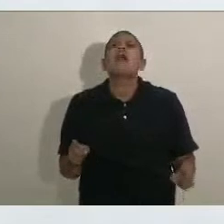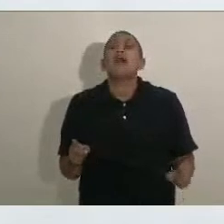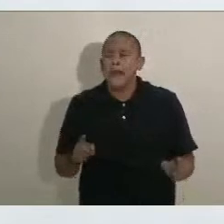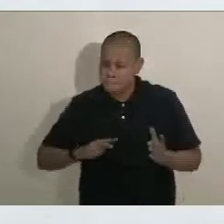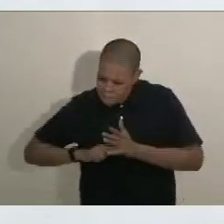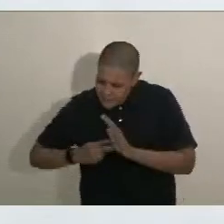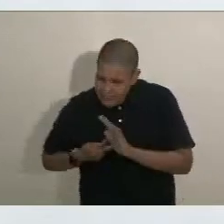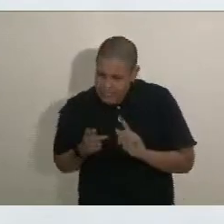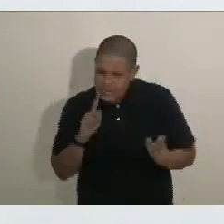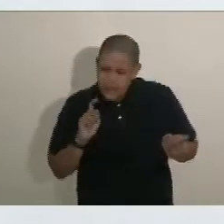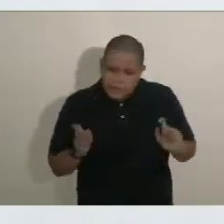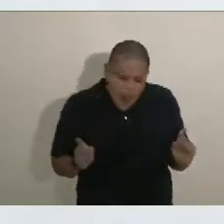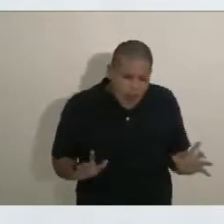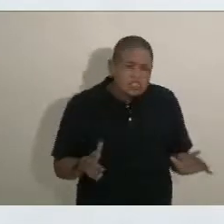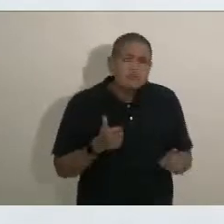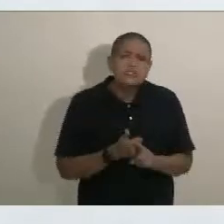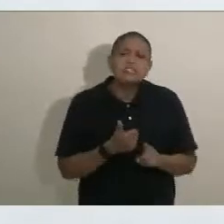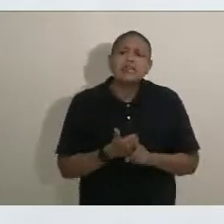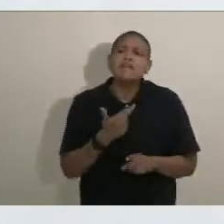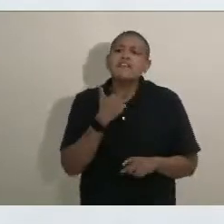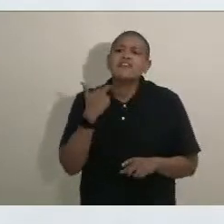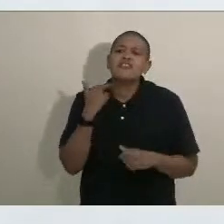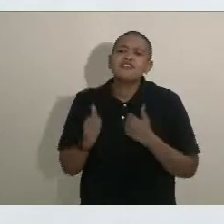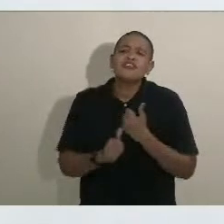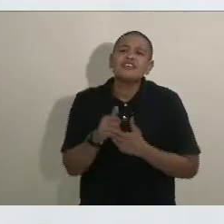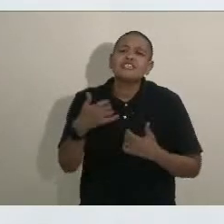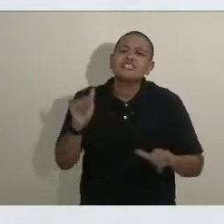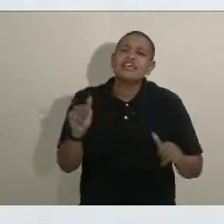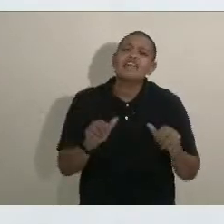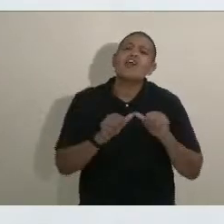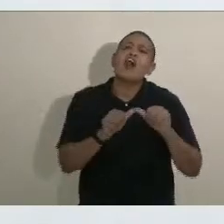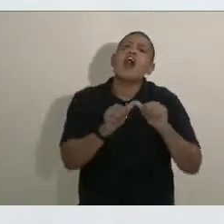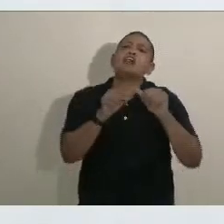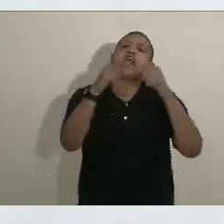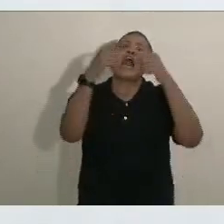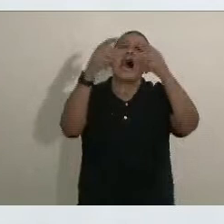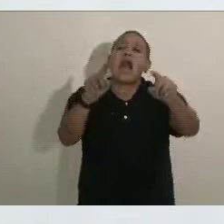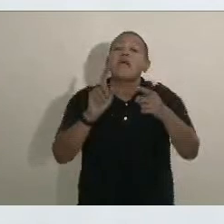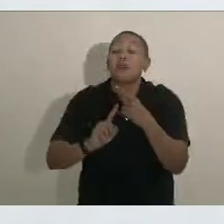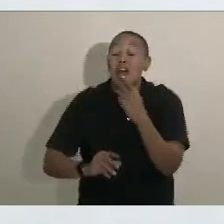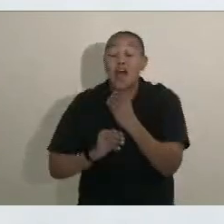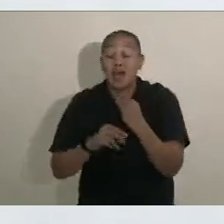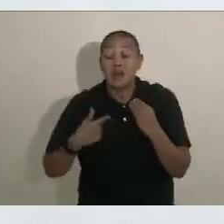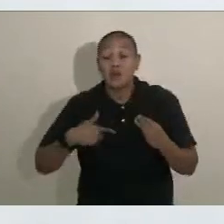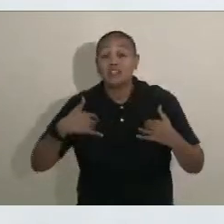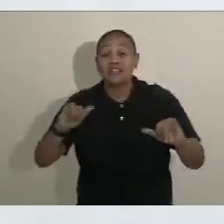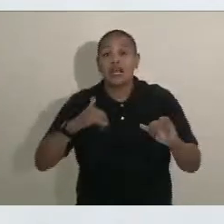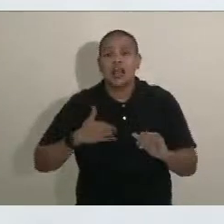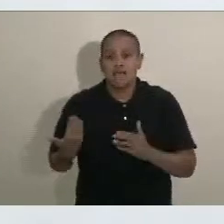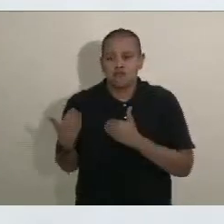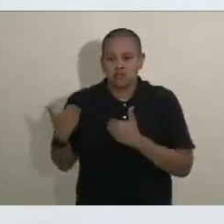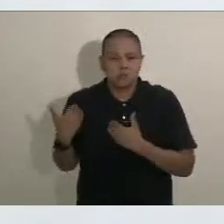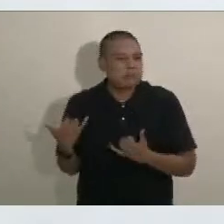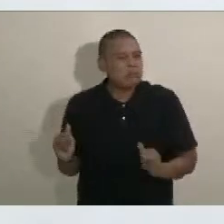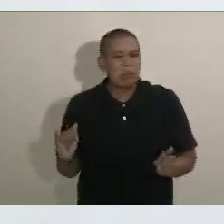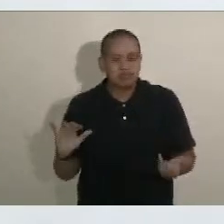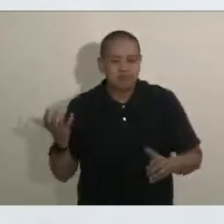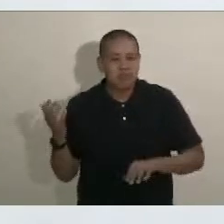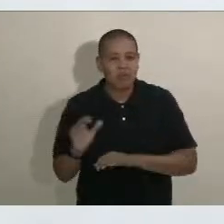the management of the threat has to continue. And, of course, we all have a role to play.